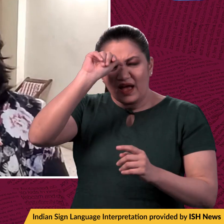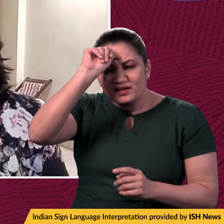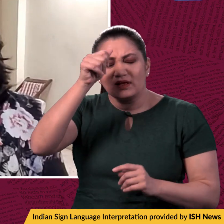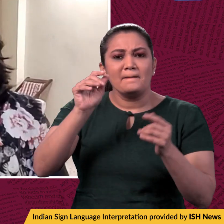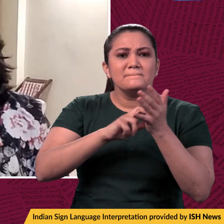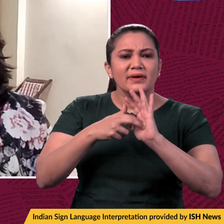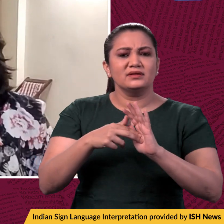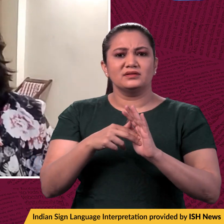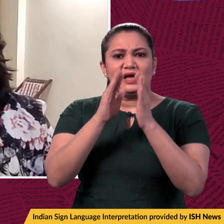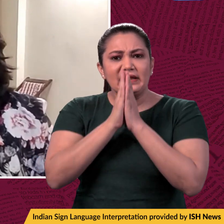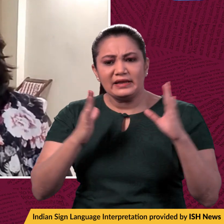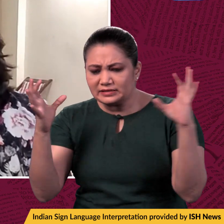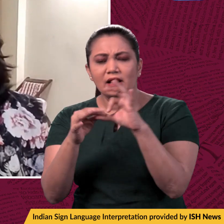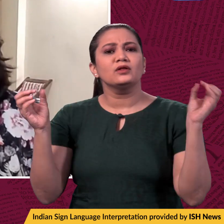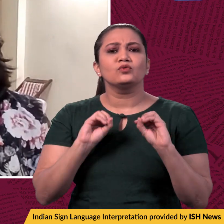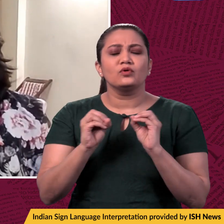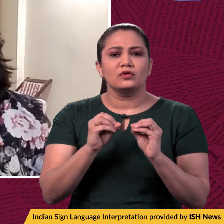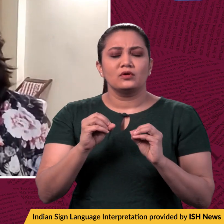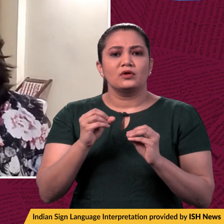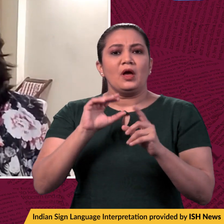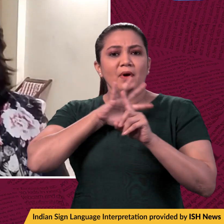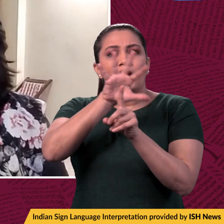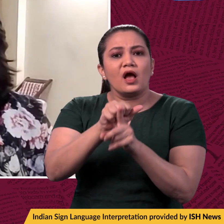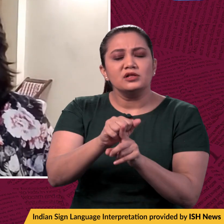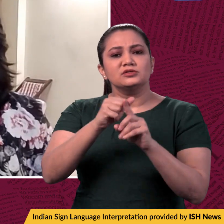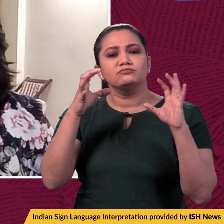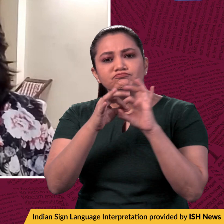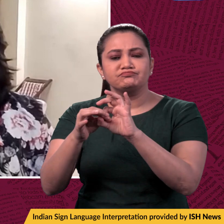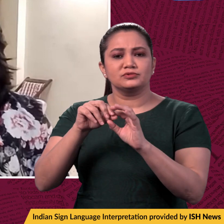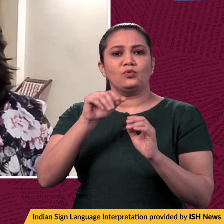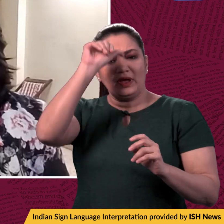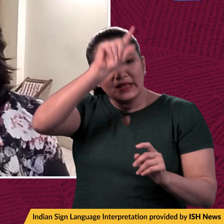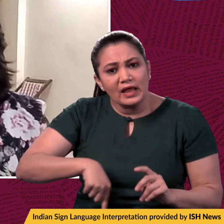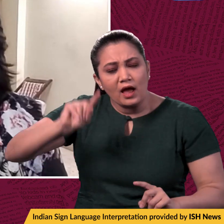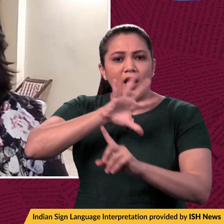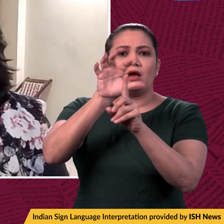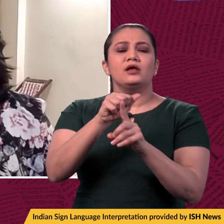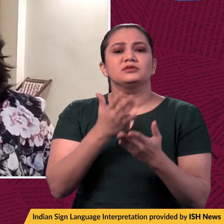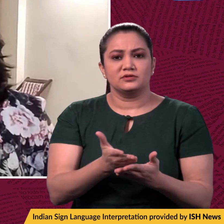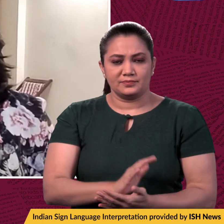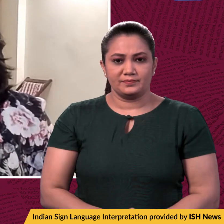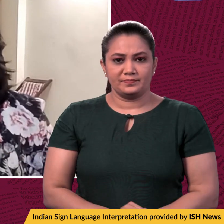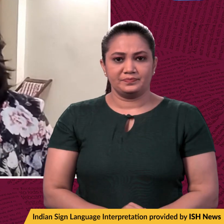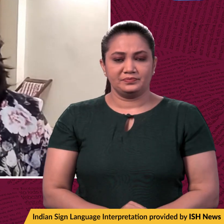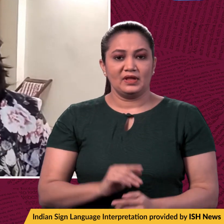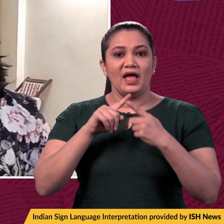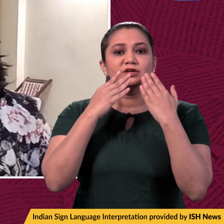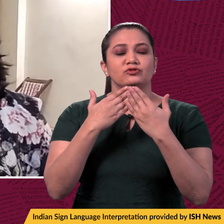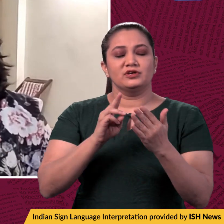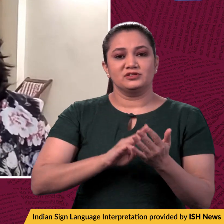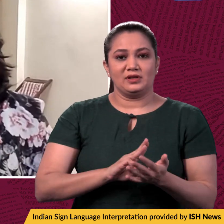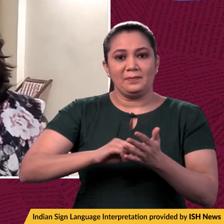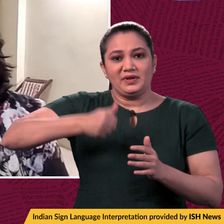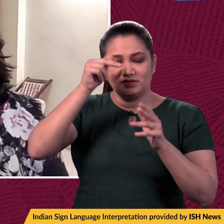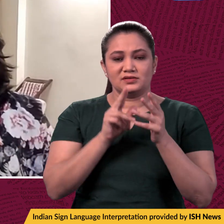that vermilion is not a religious symbol, but a part of the culture of the country. Reacting to this,